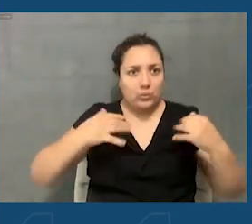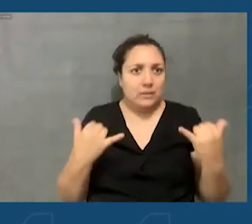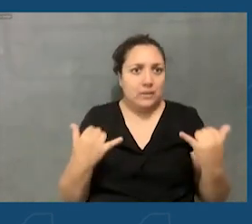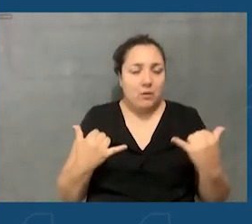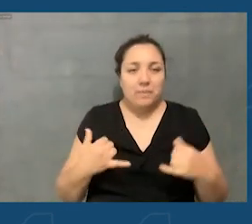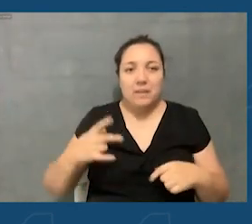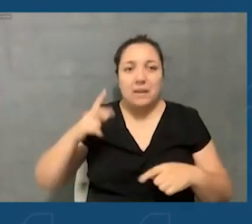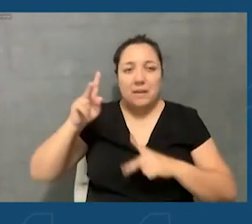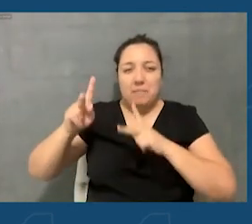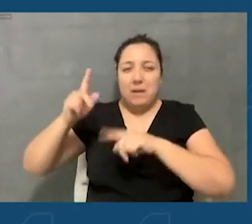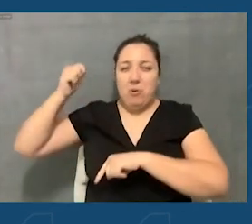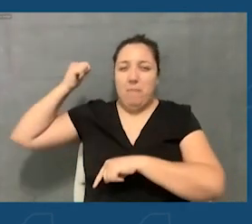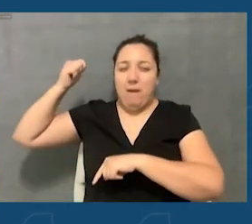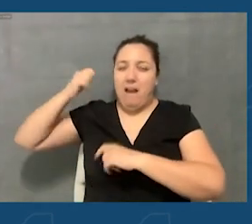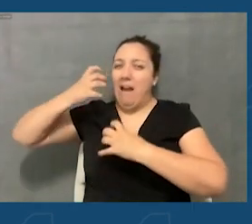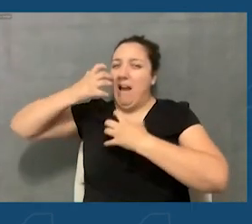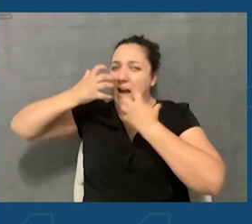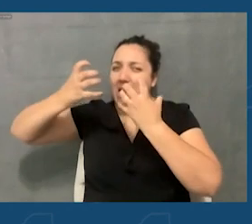Here's another angle.